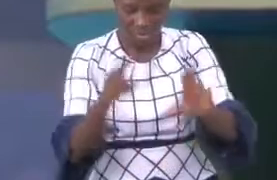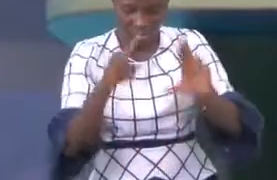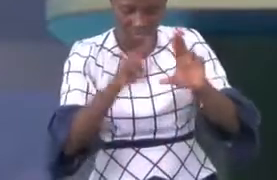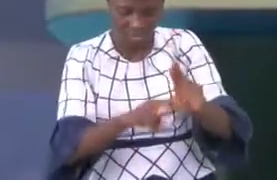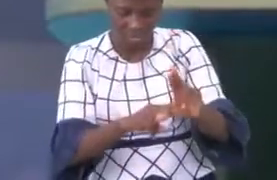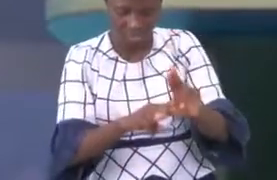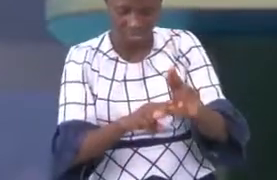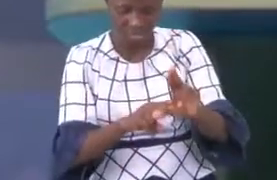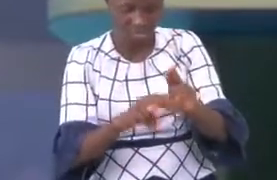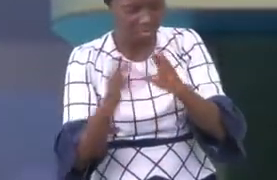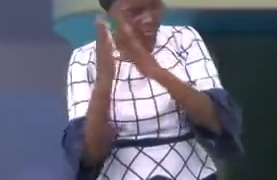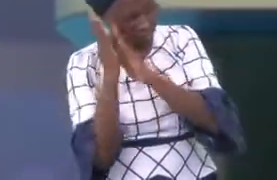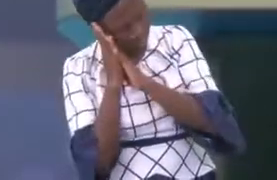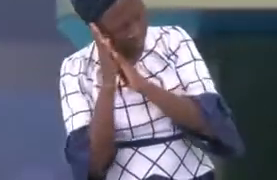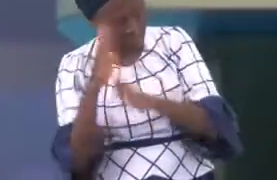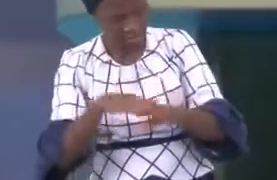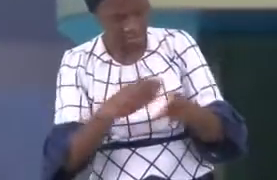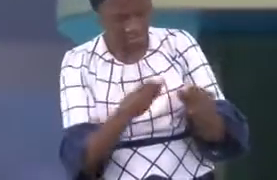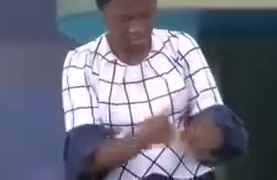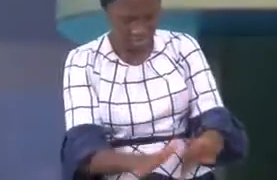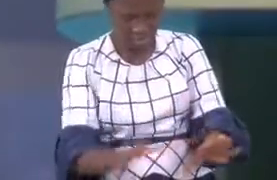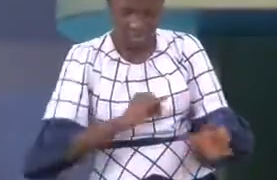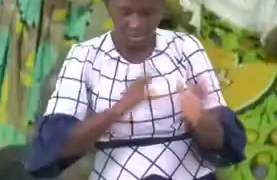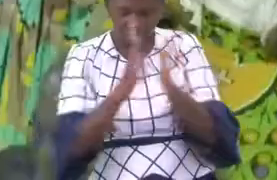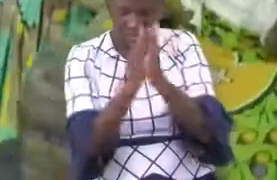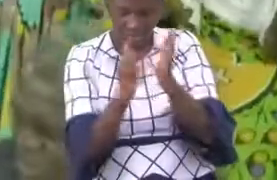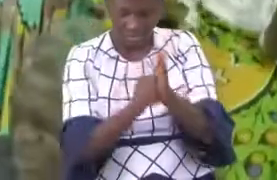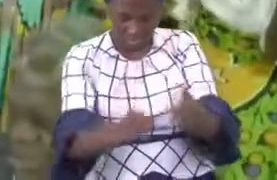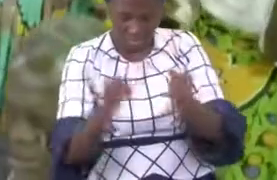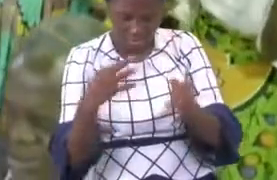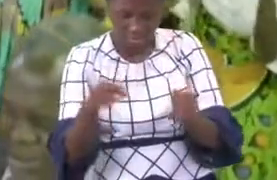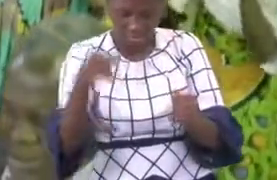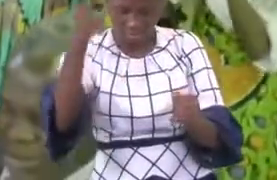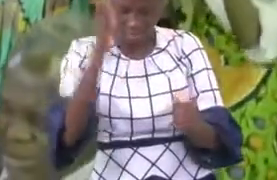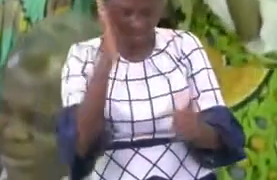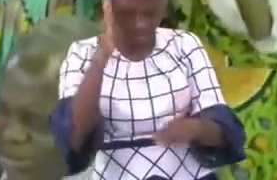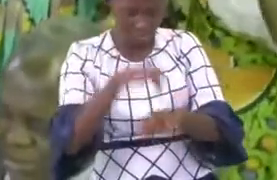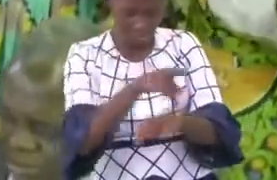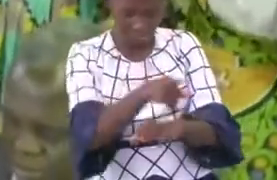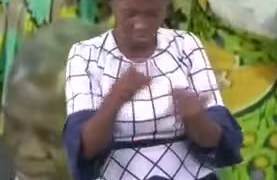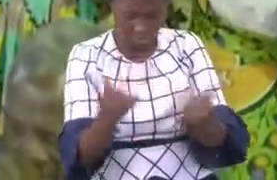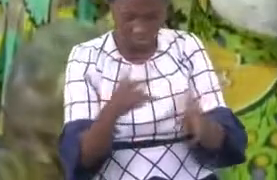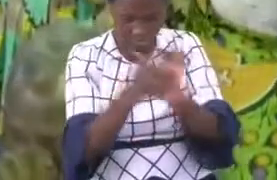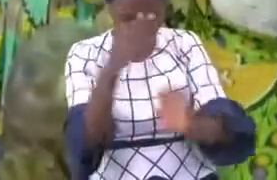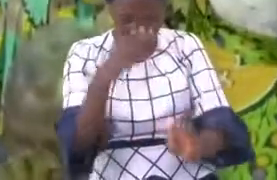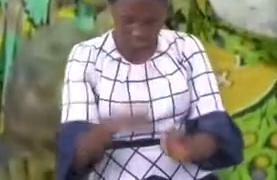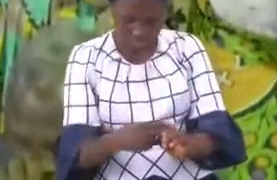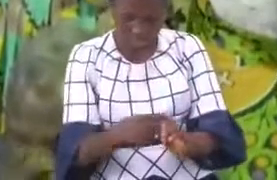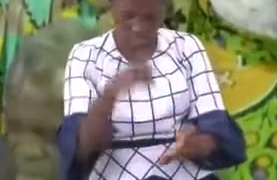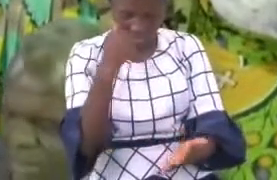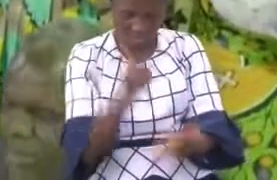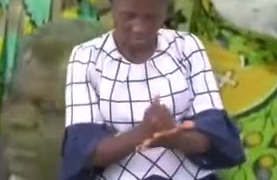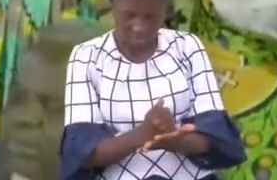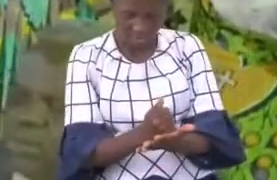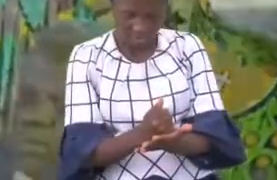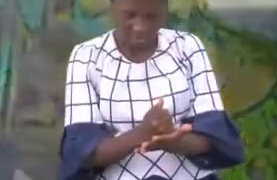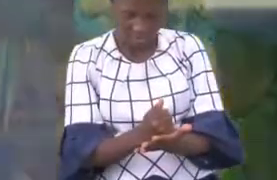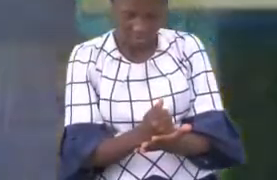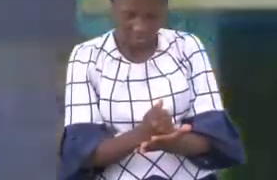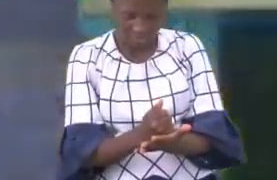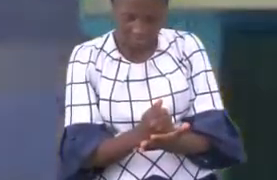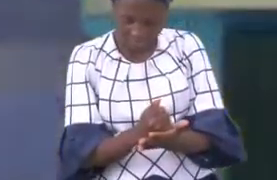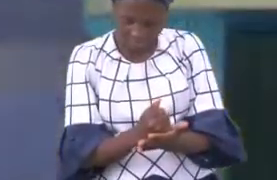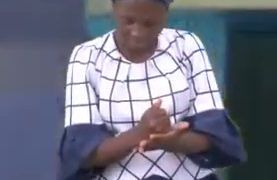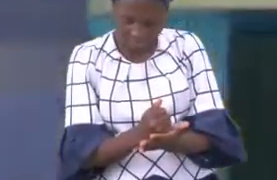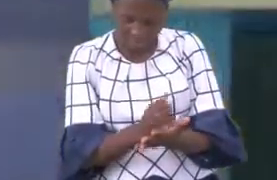now. Rise up and walk in Jesus' name. Lord, those who have evil spirit, evil